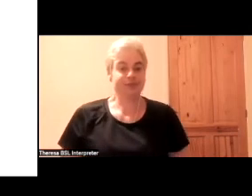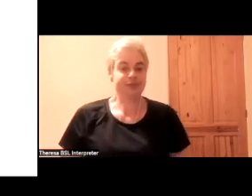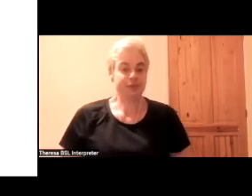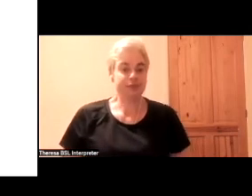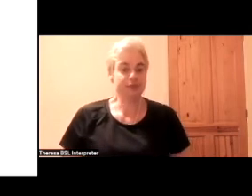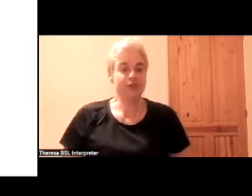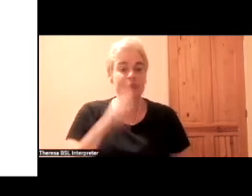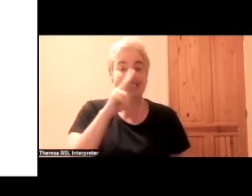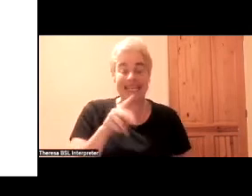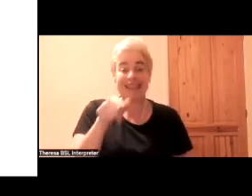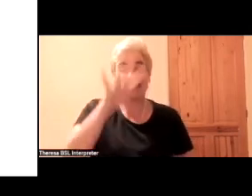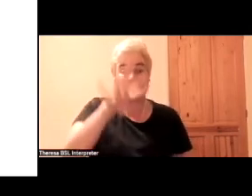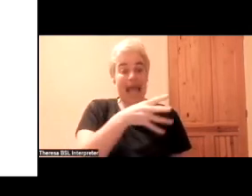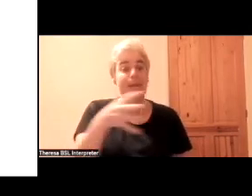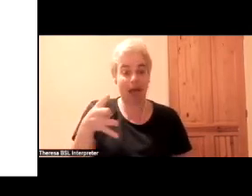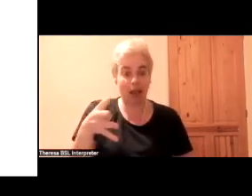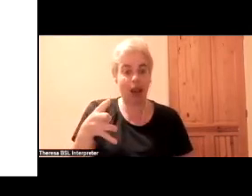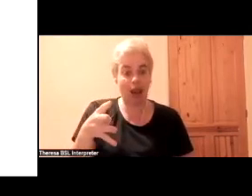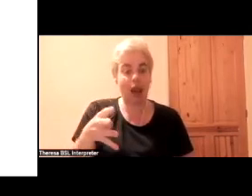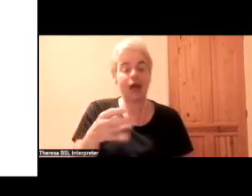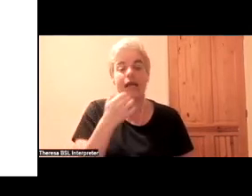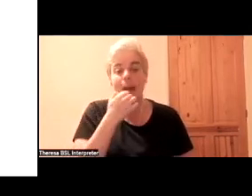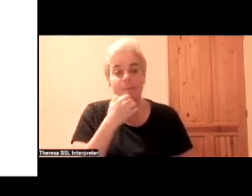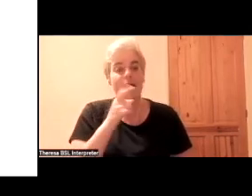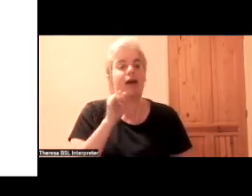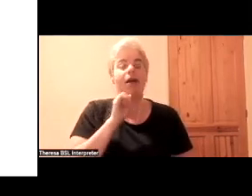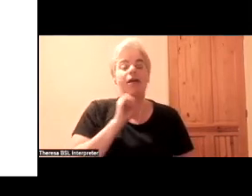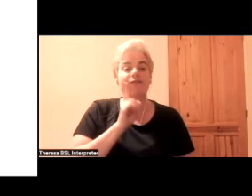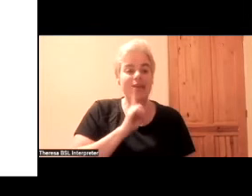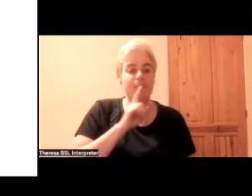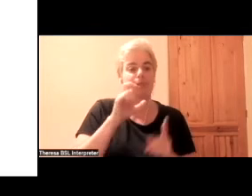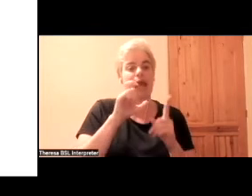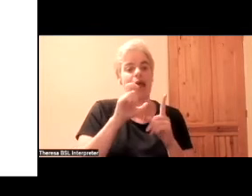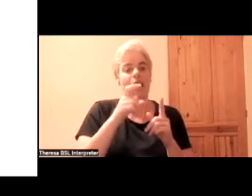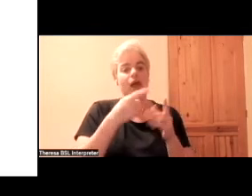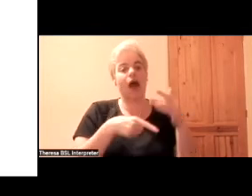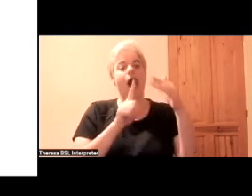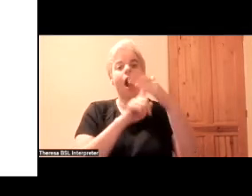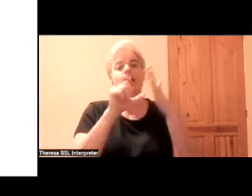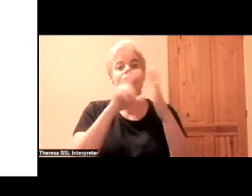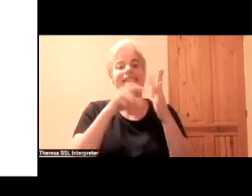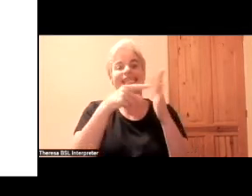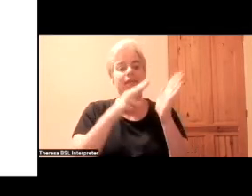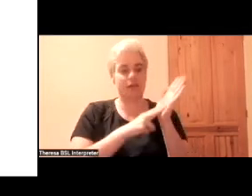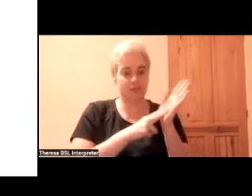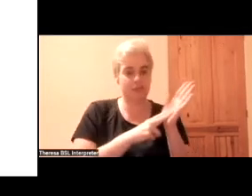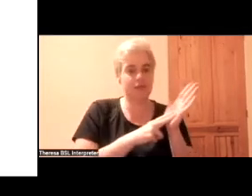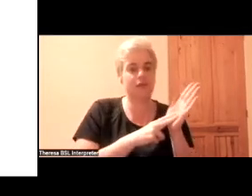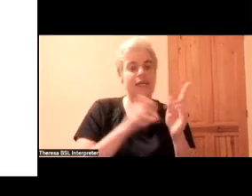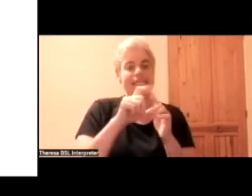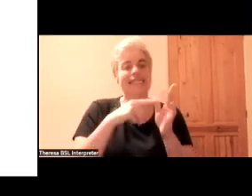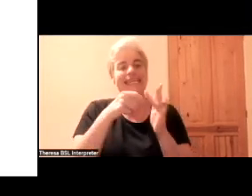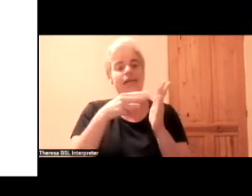You'll see from this table that though the numbers of female archdeacons, deans and suffragans are slowly creeping